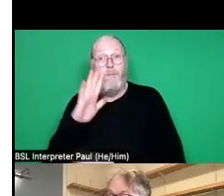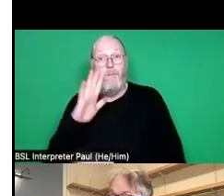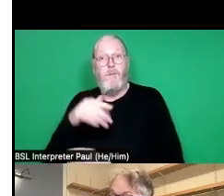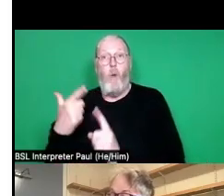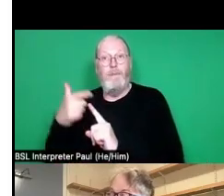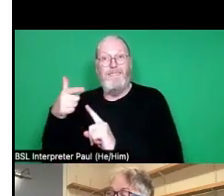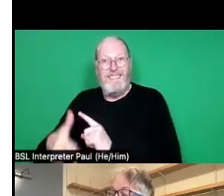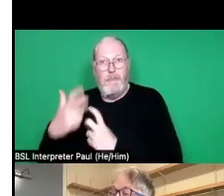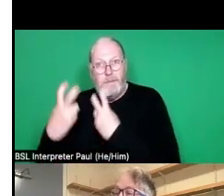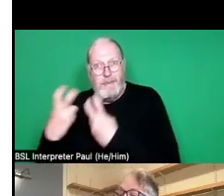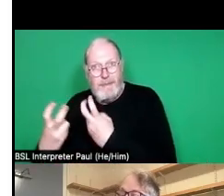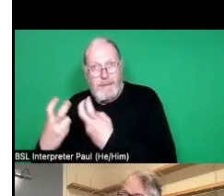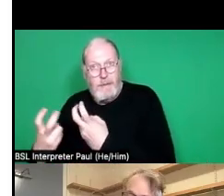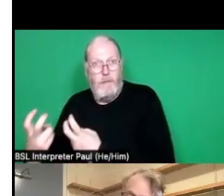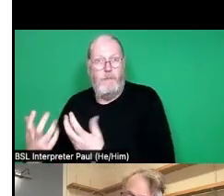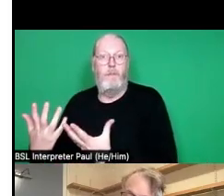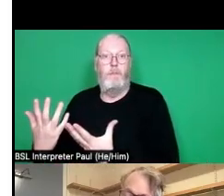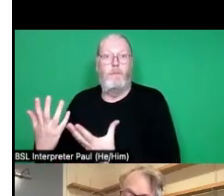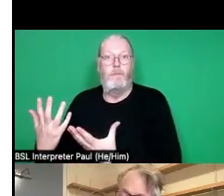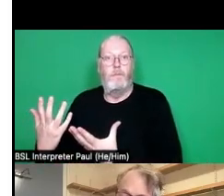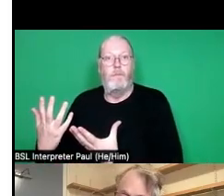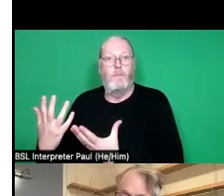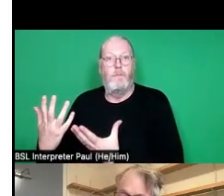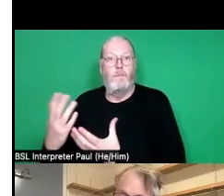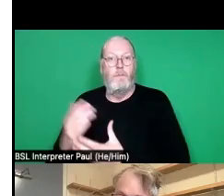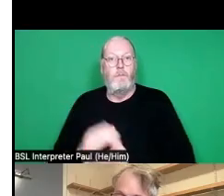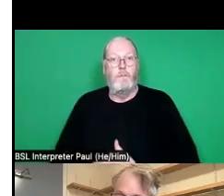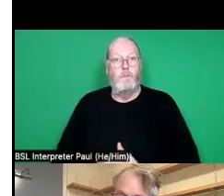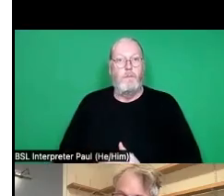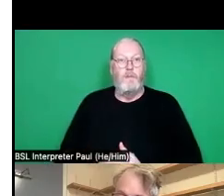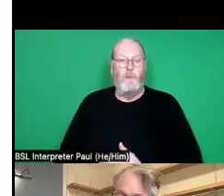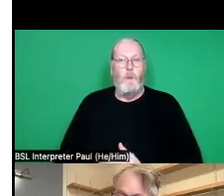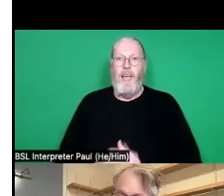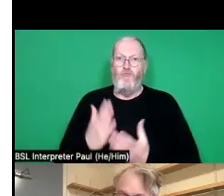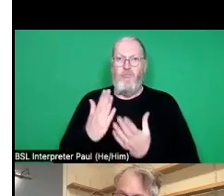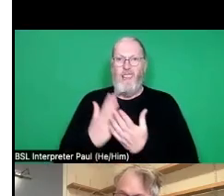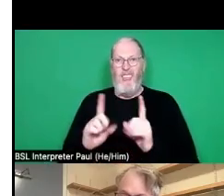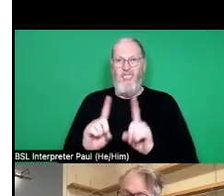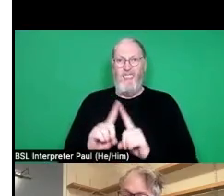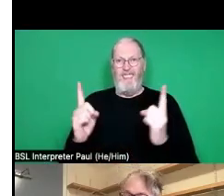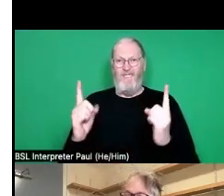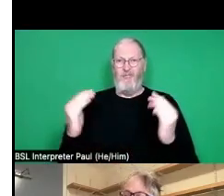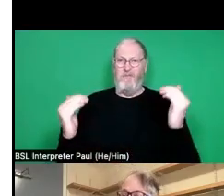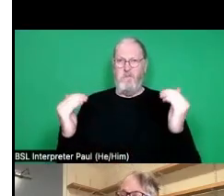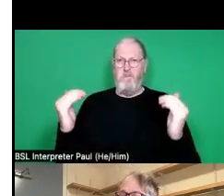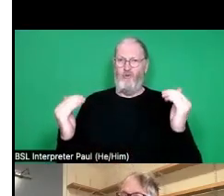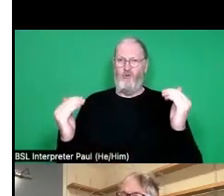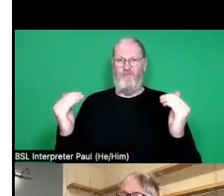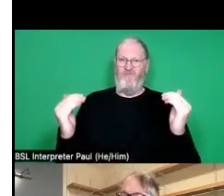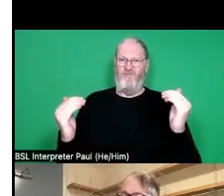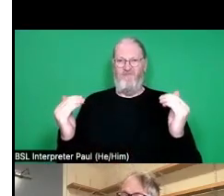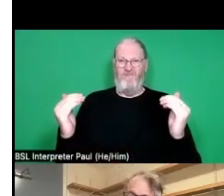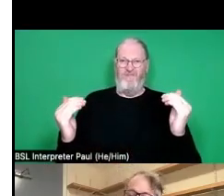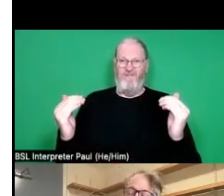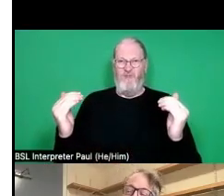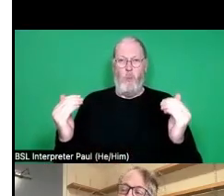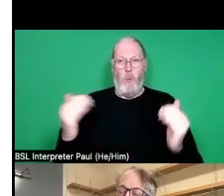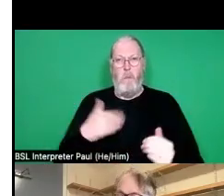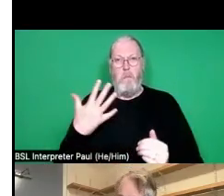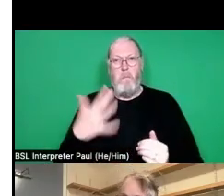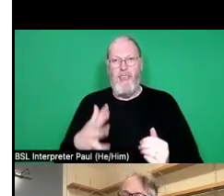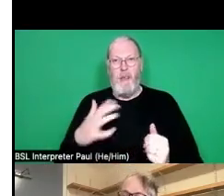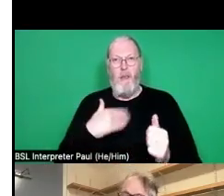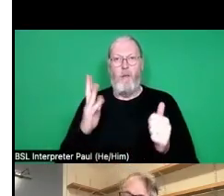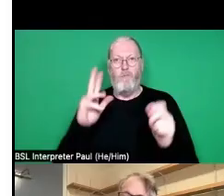me, and as it happens, there wasn't much difference with all the slides. If I cycle through them, there wasn't a